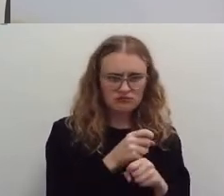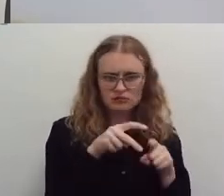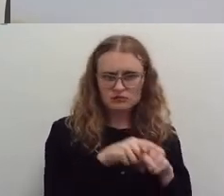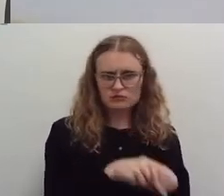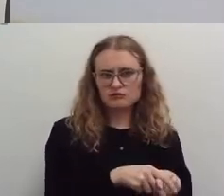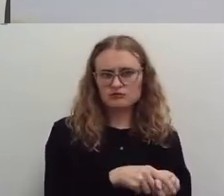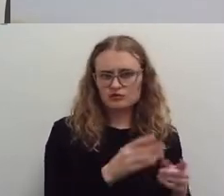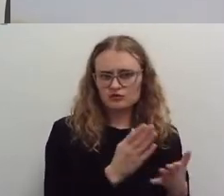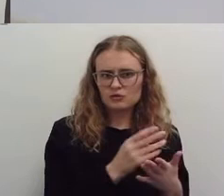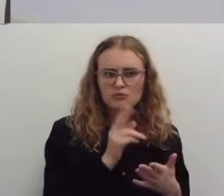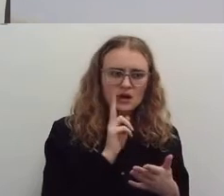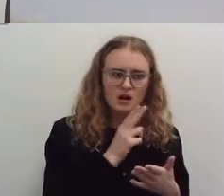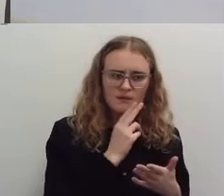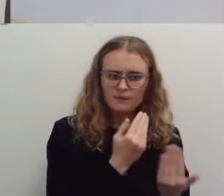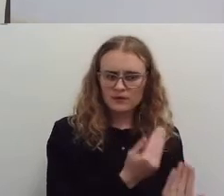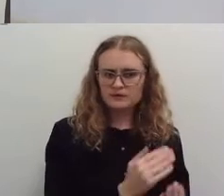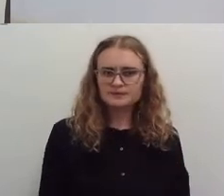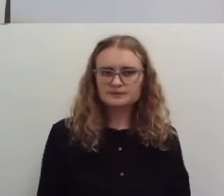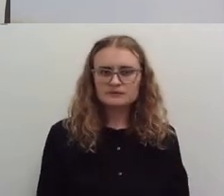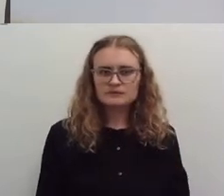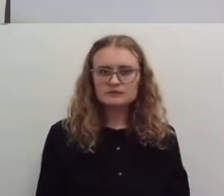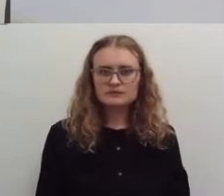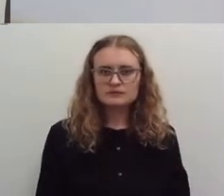caring for the family. And we know that that's also a very